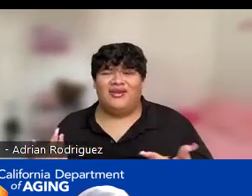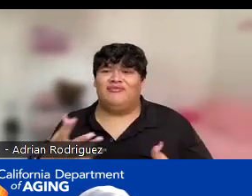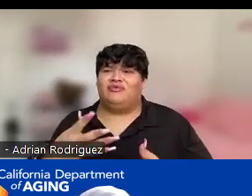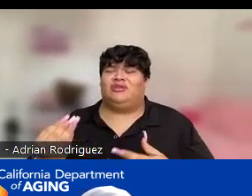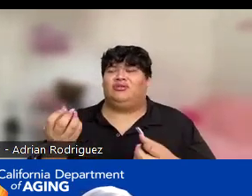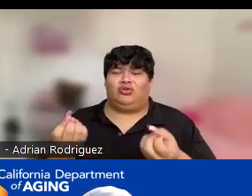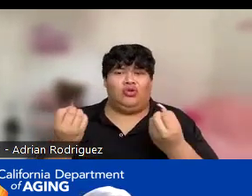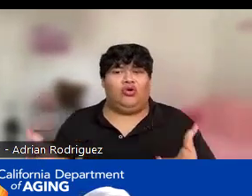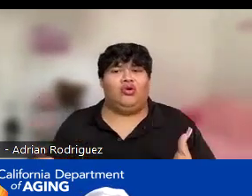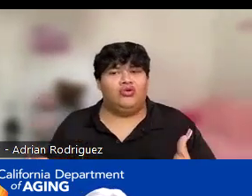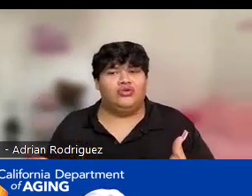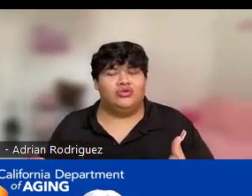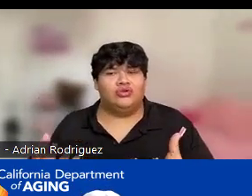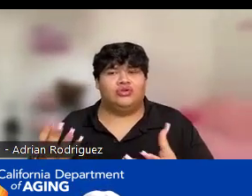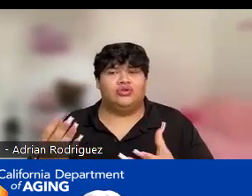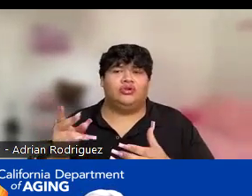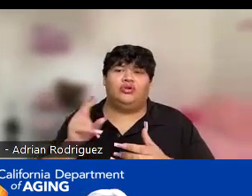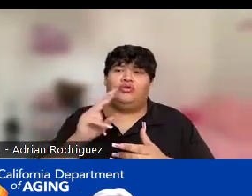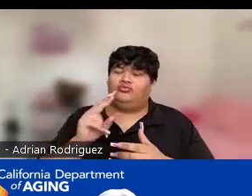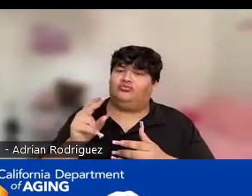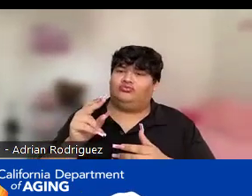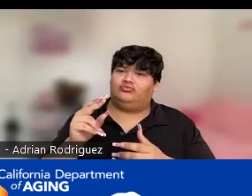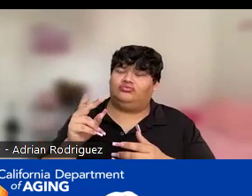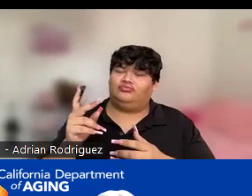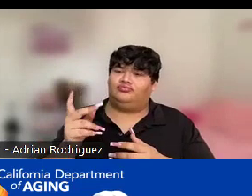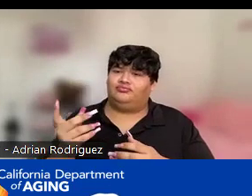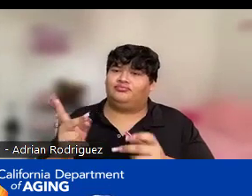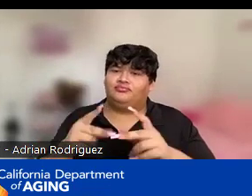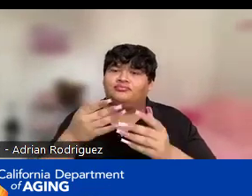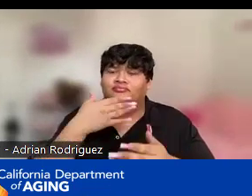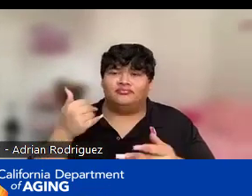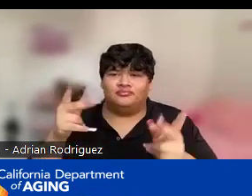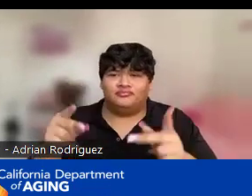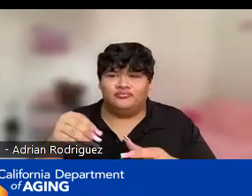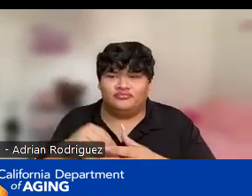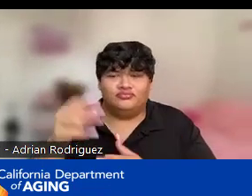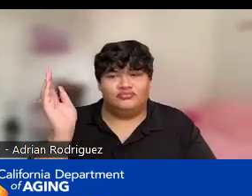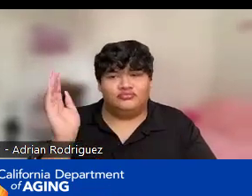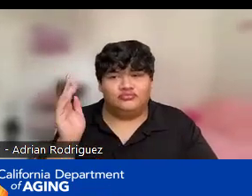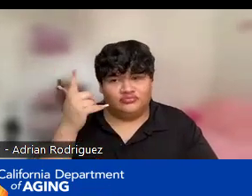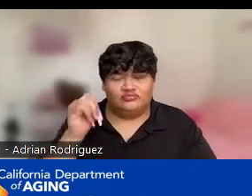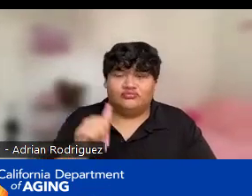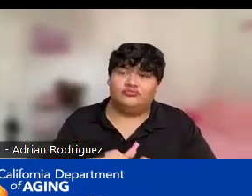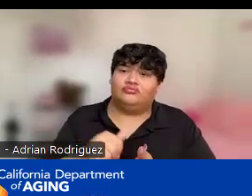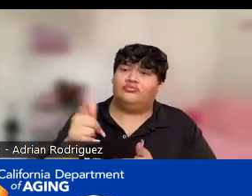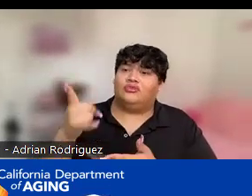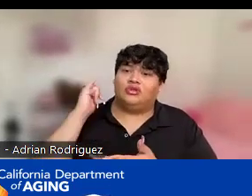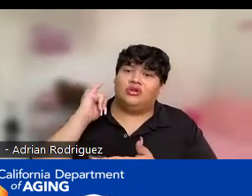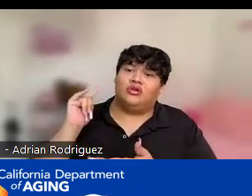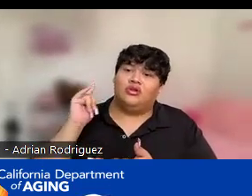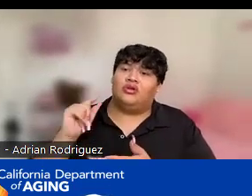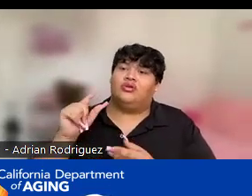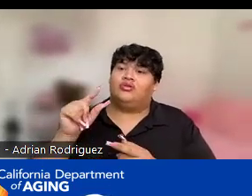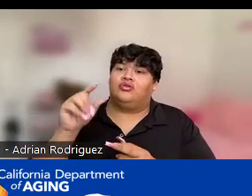costs, are usually the best person to advocate for that is the California Surgeon